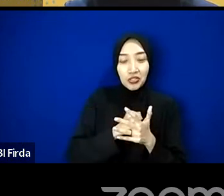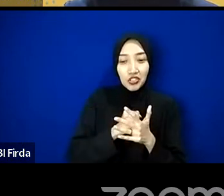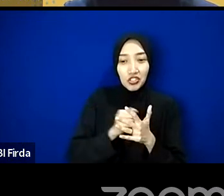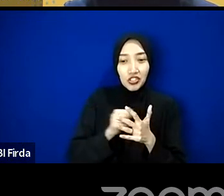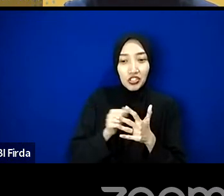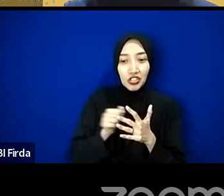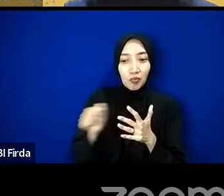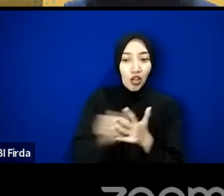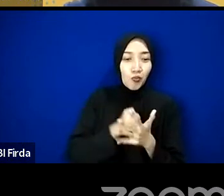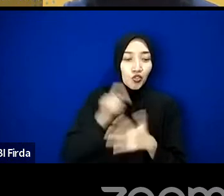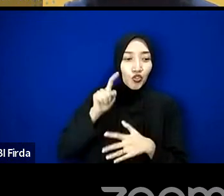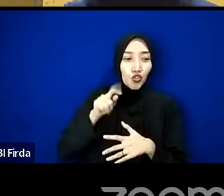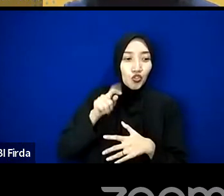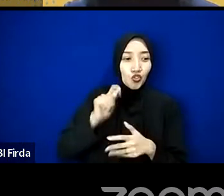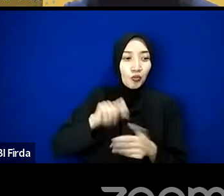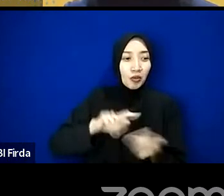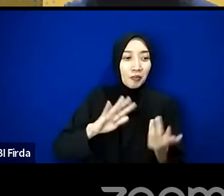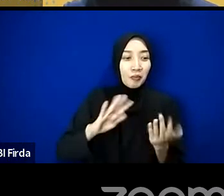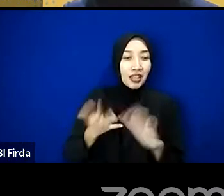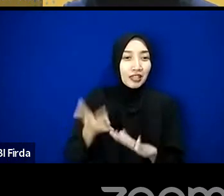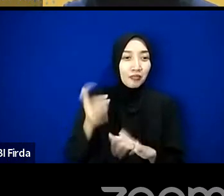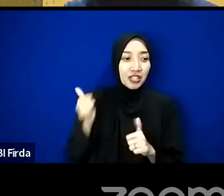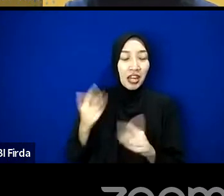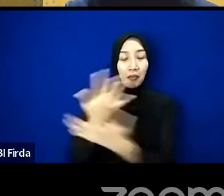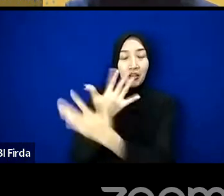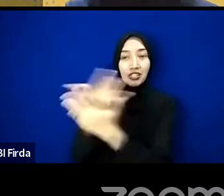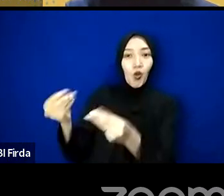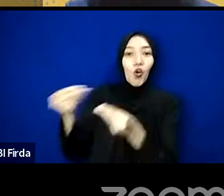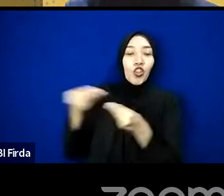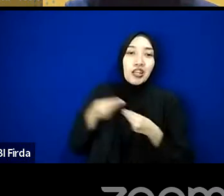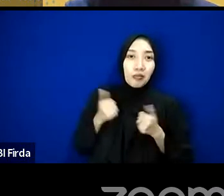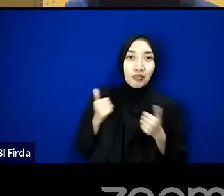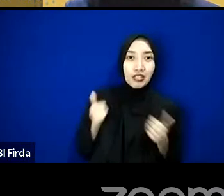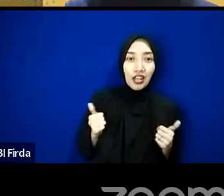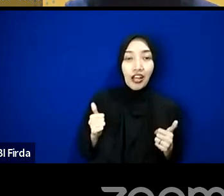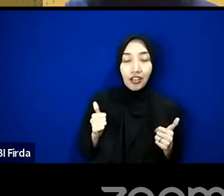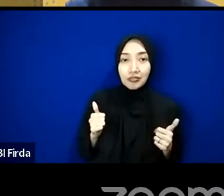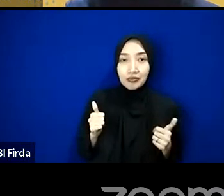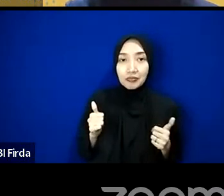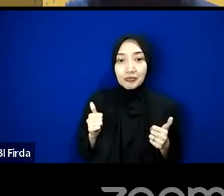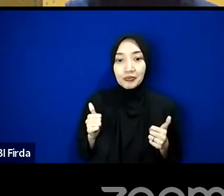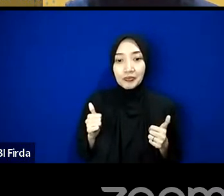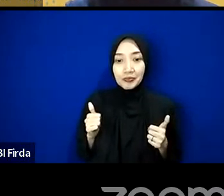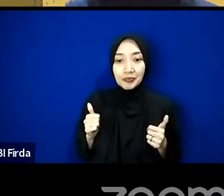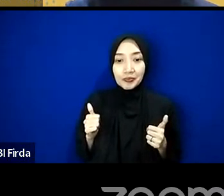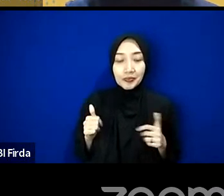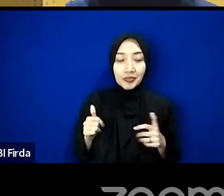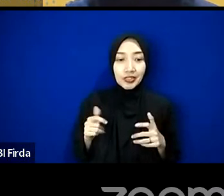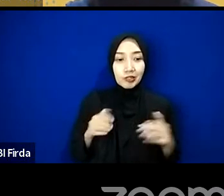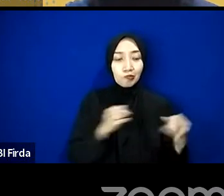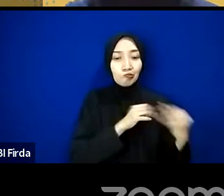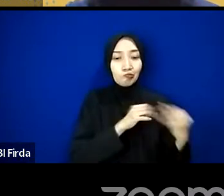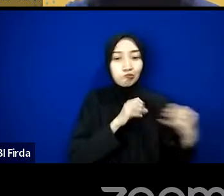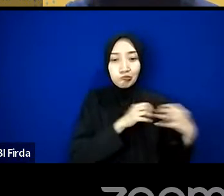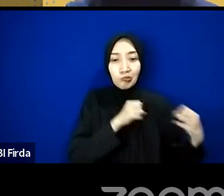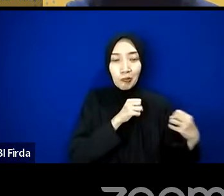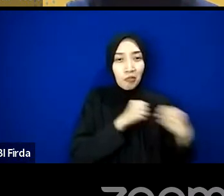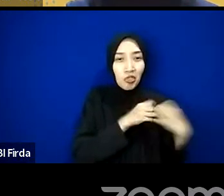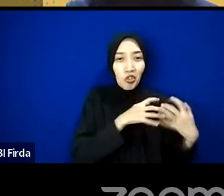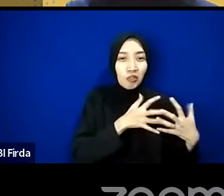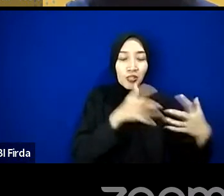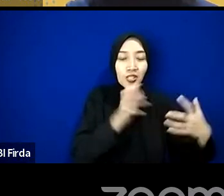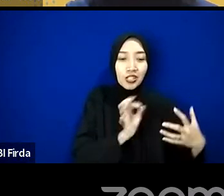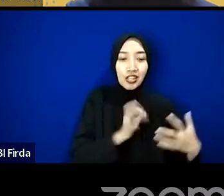without there is any very strong conflict on it. I think that's all that I can comment on this question. Thank